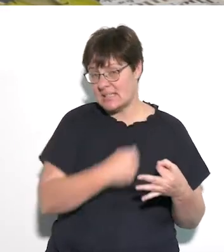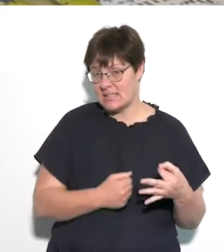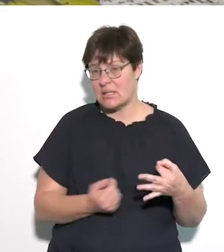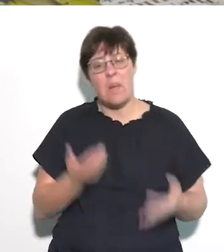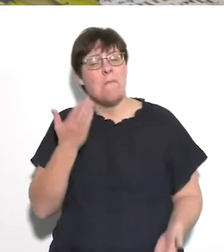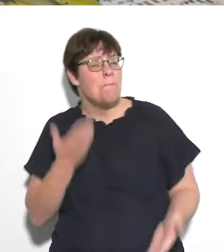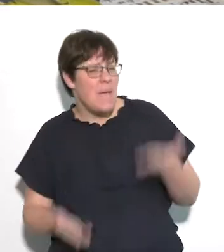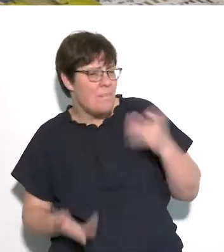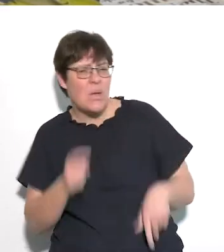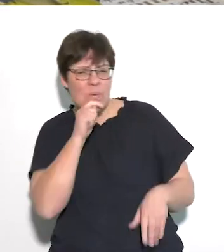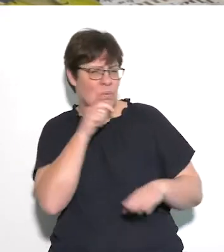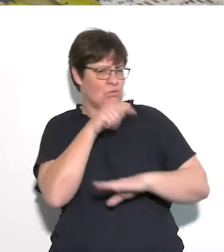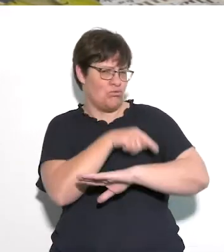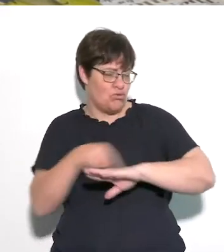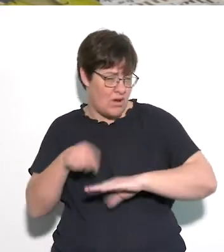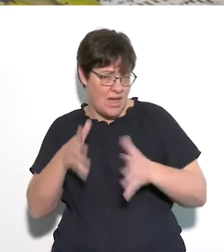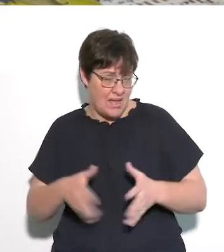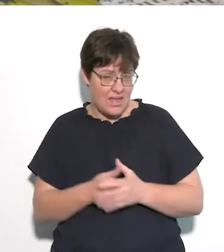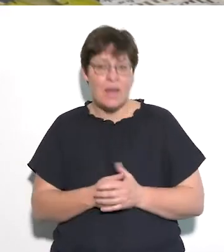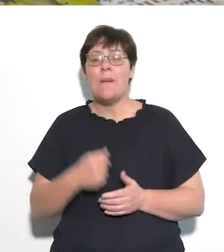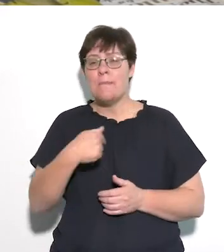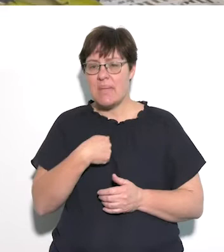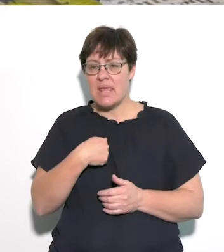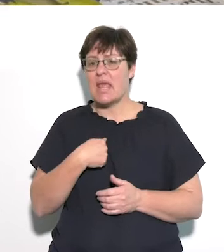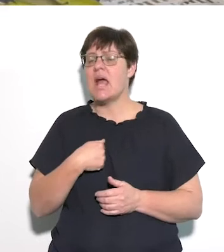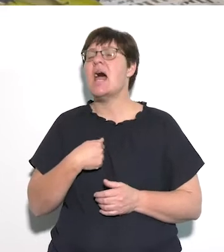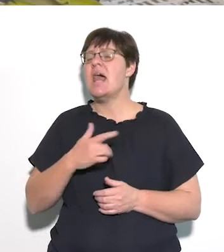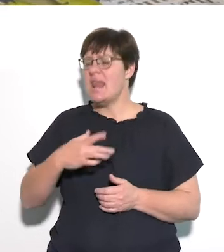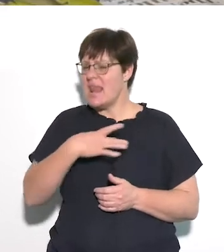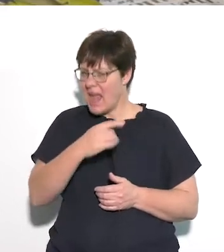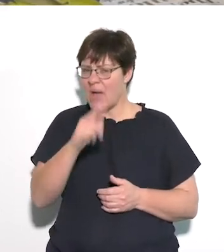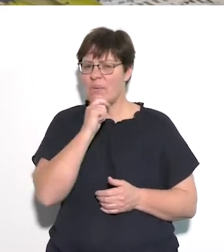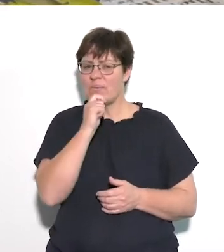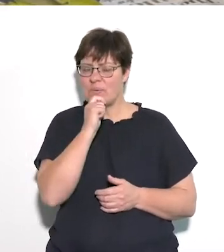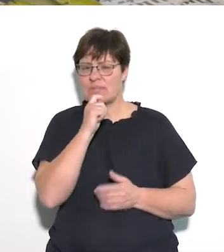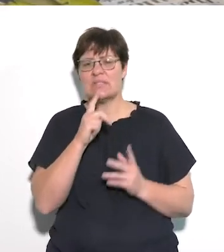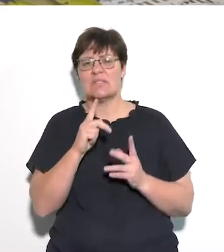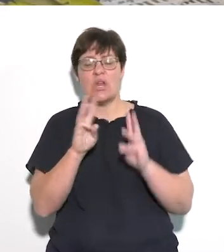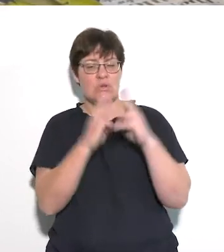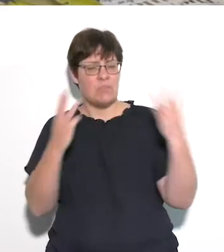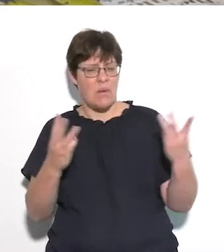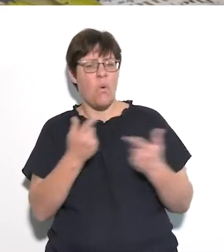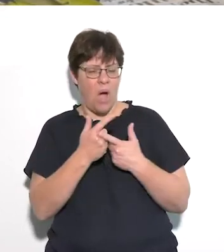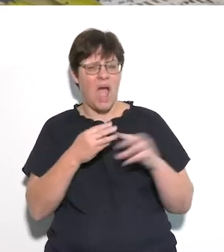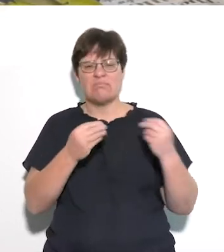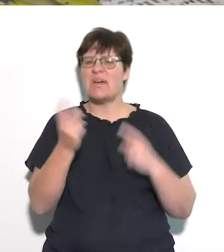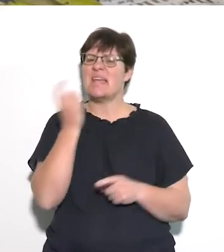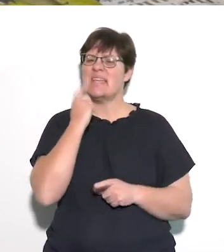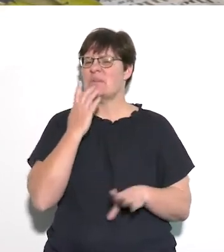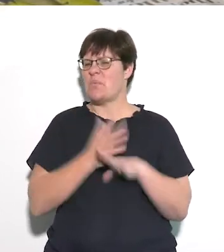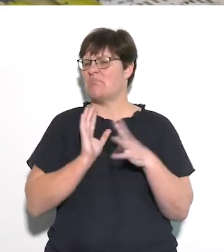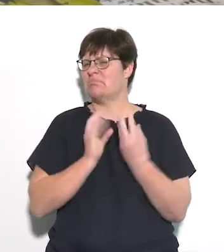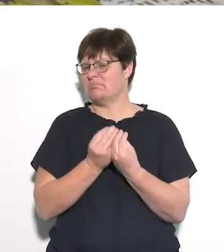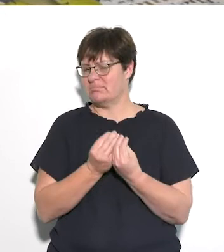you may choose to use a ruler. I enjoy using newspaper because it's malleable and easy to work with,